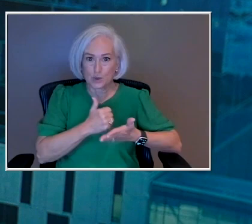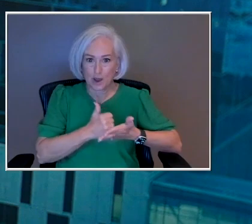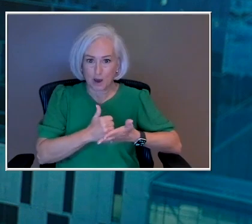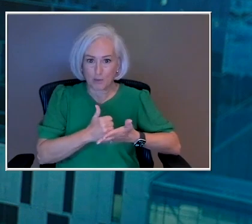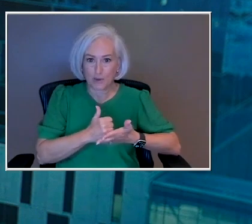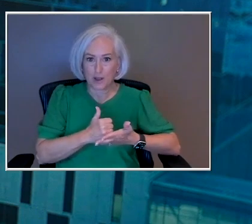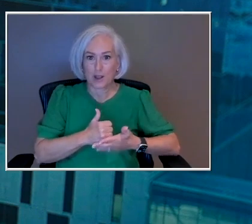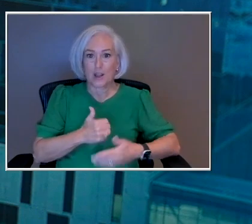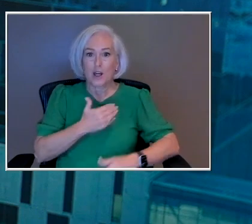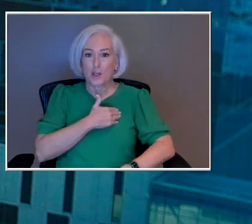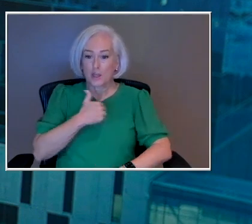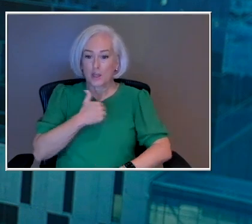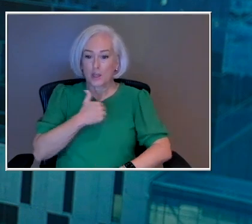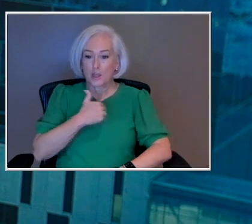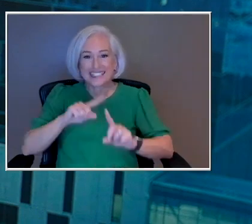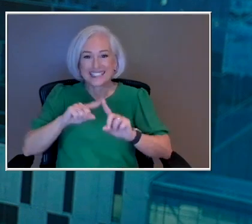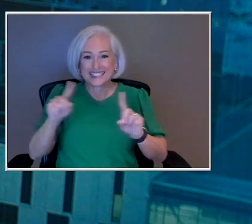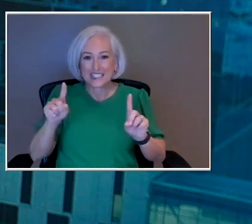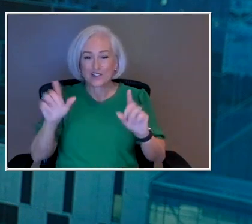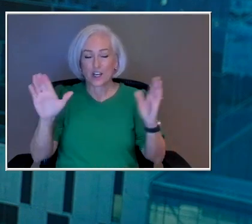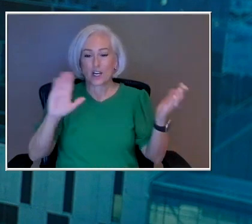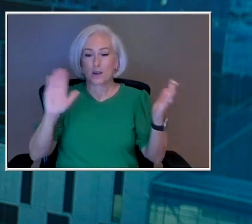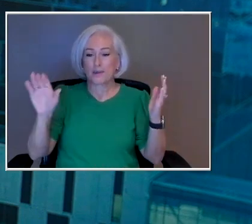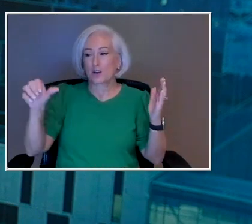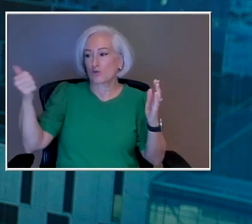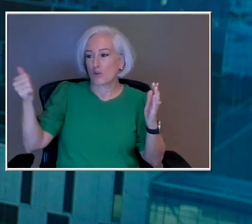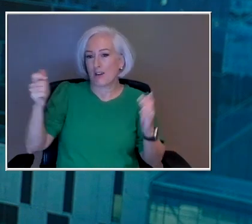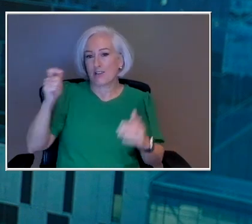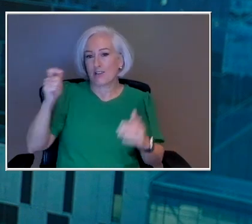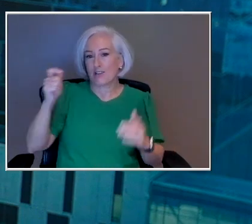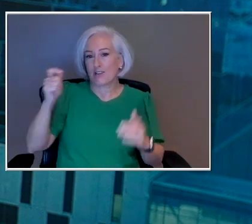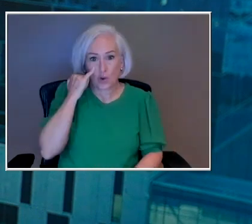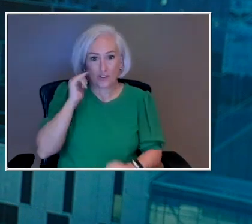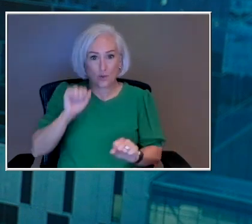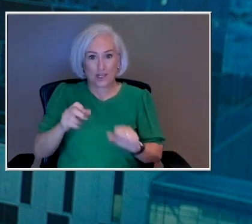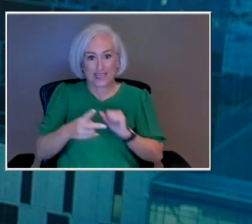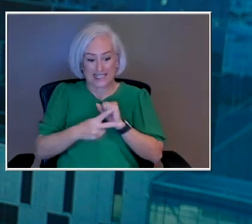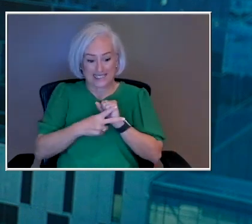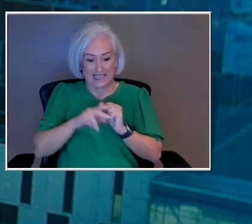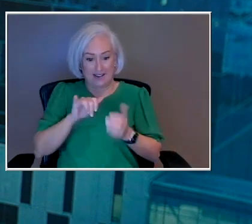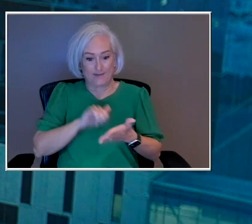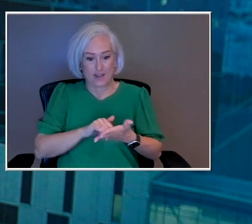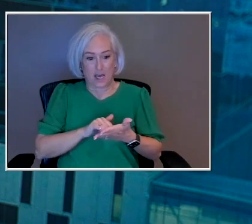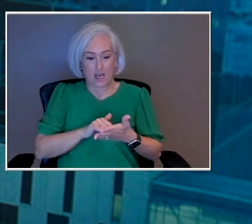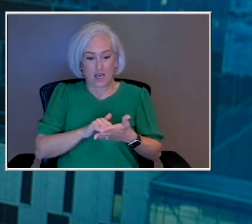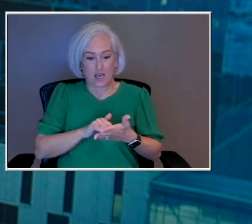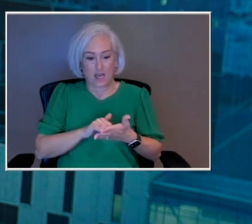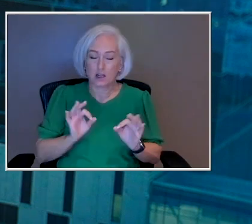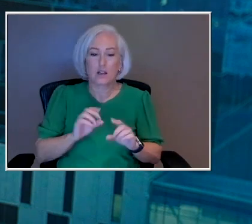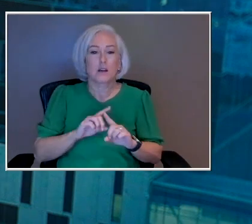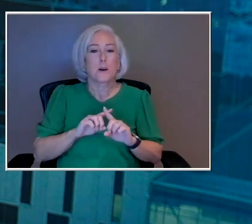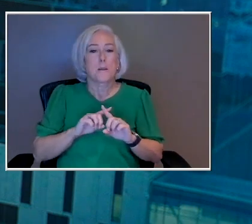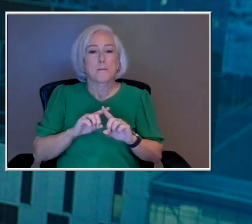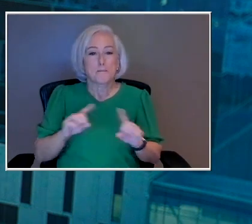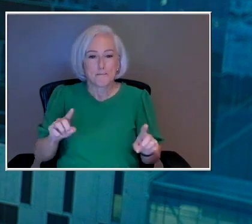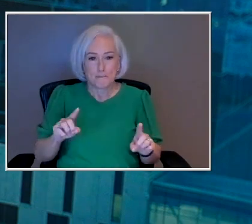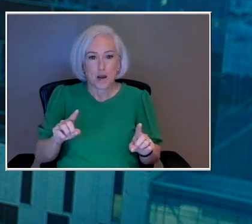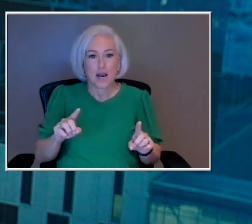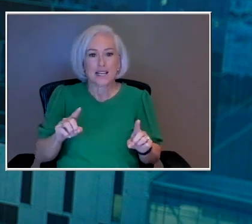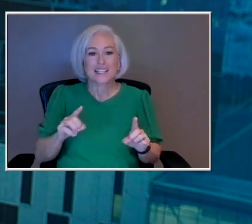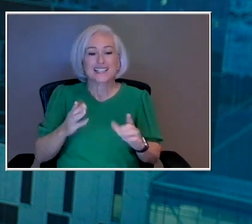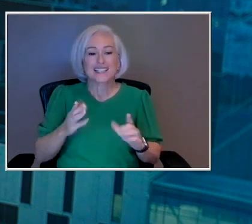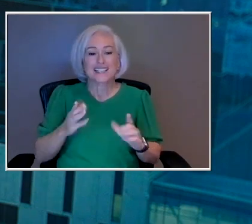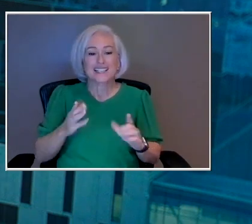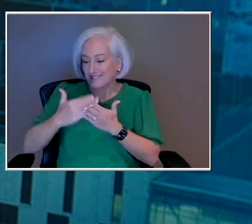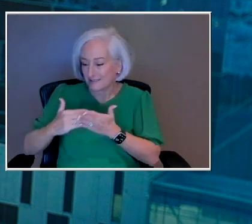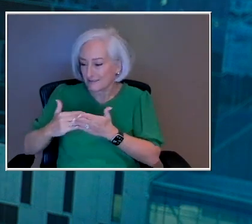can save that in the natural contour, that really enhances reconstruction. But it is a phased process. It typically is multiple